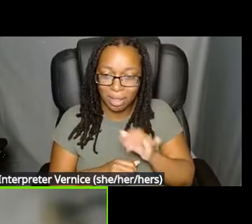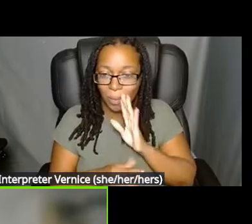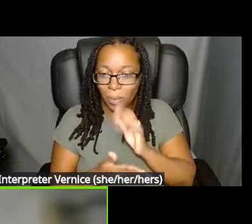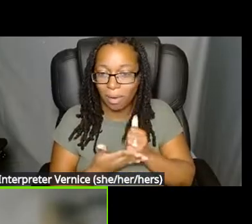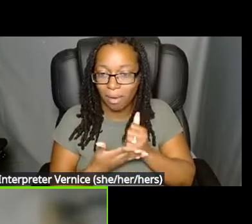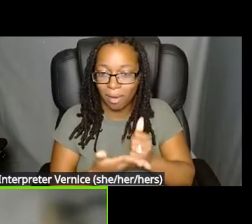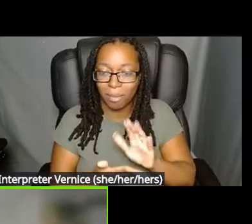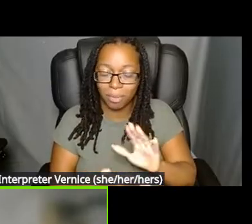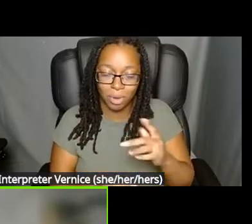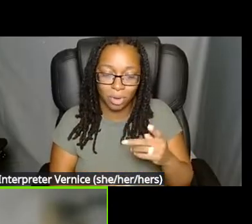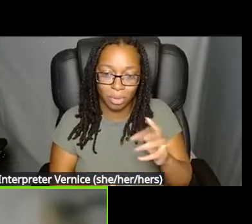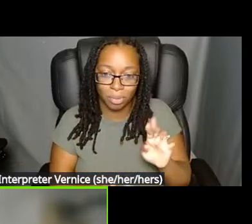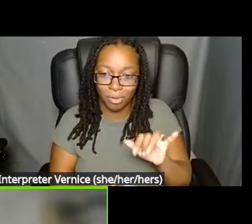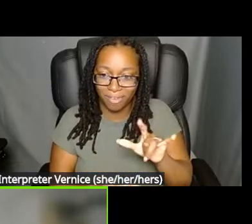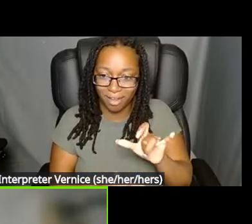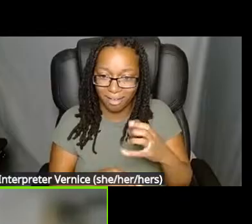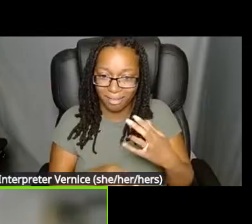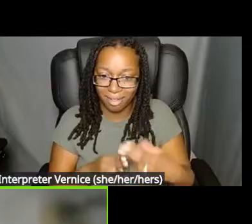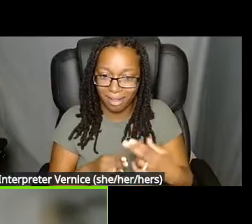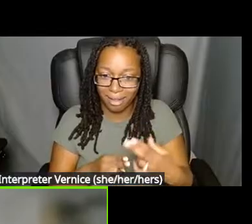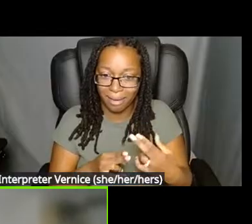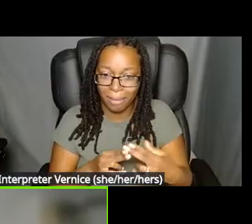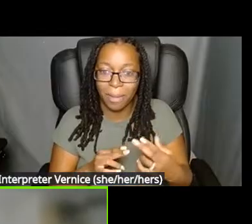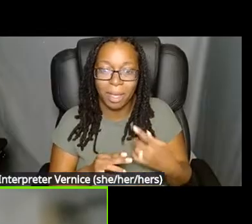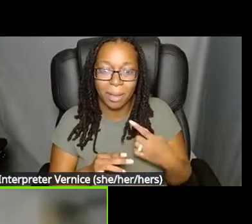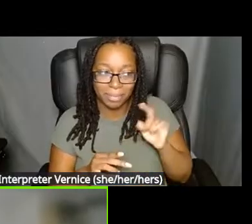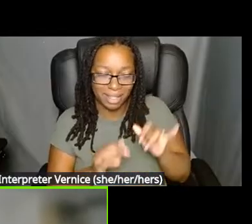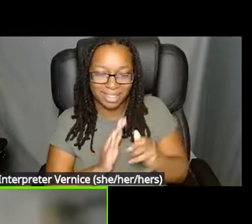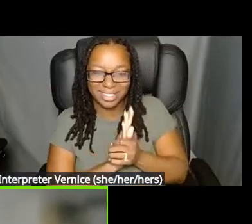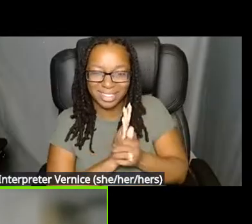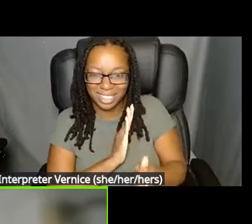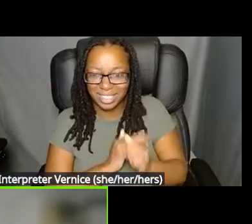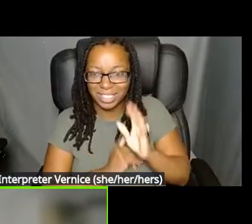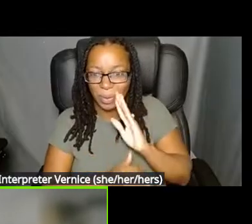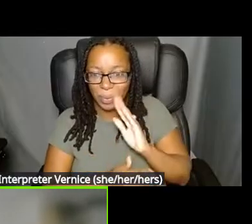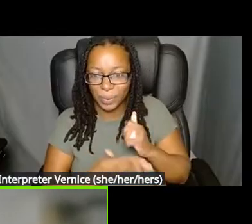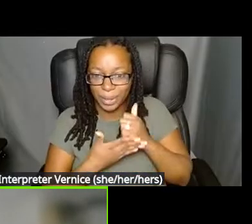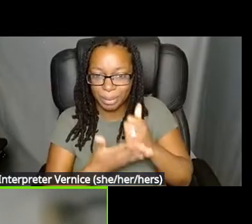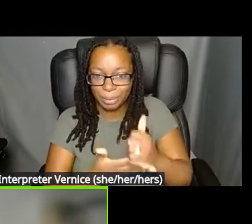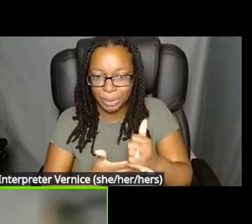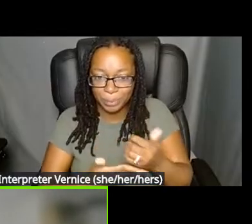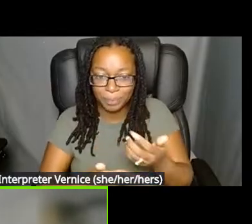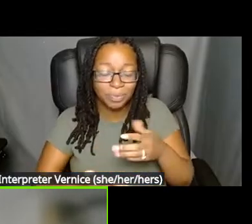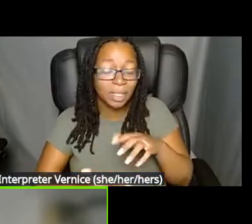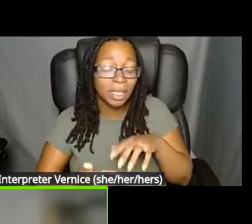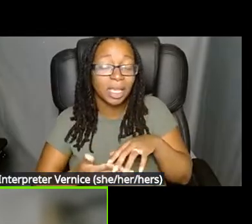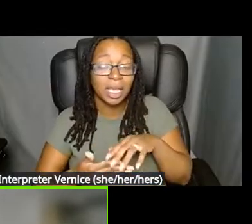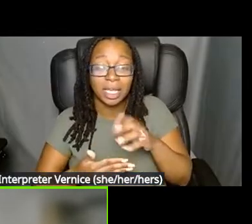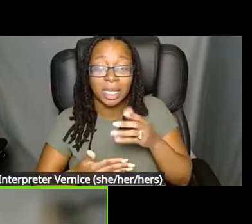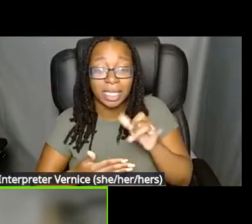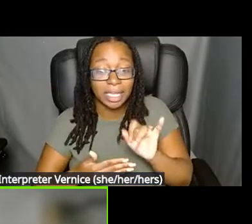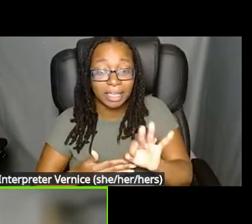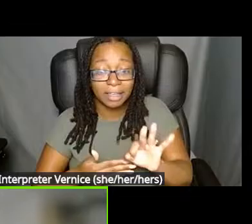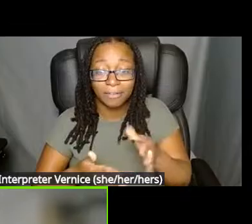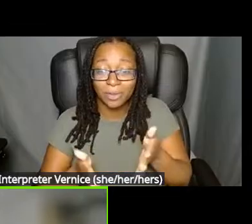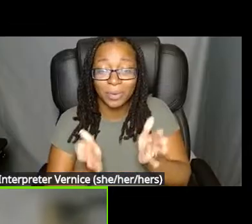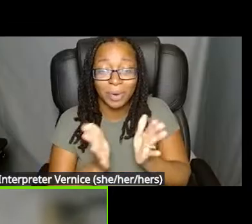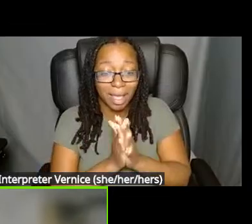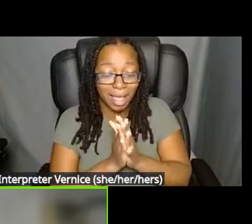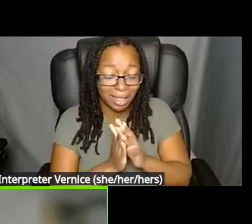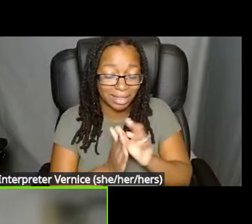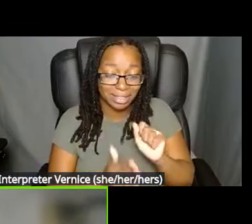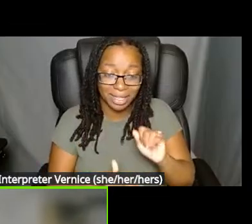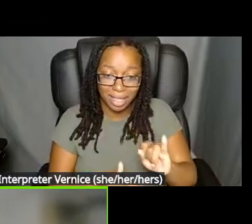at the same time, there's also value in like if you know something extremely well, because if you ask AI right now to solve the